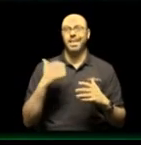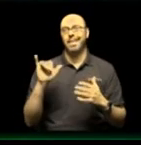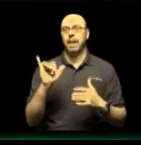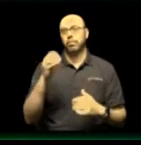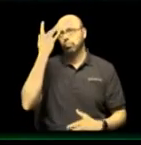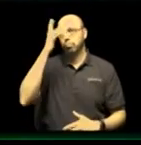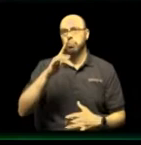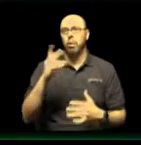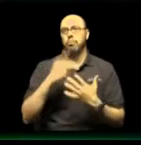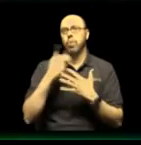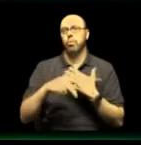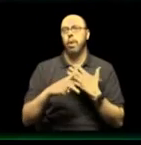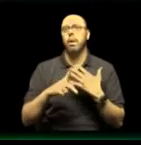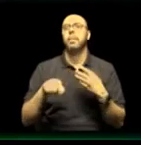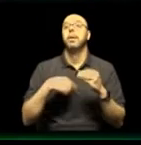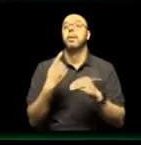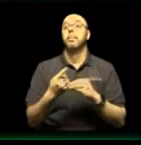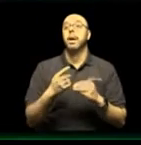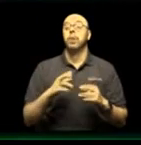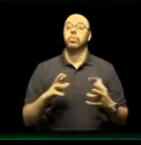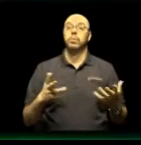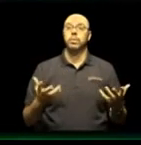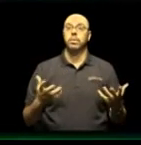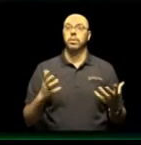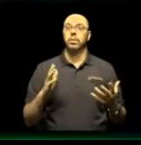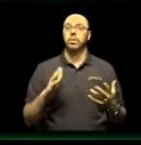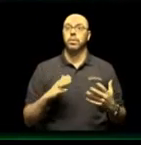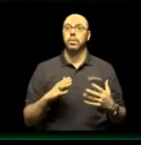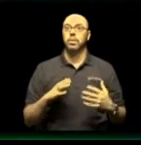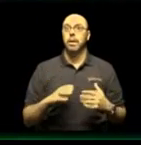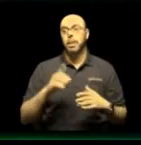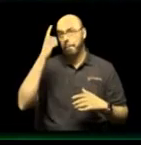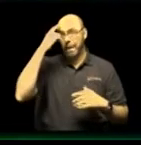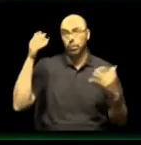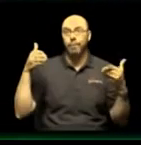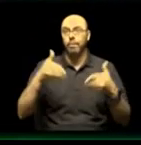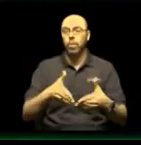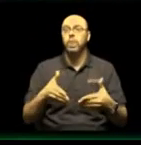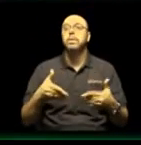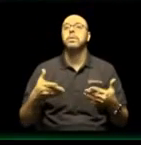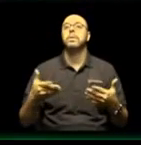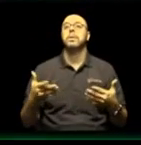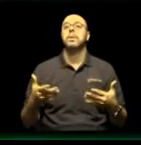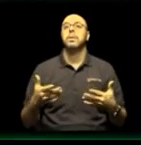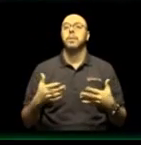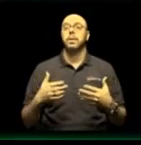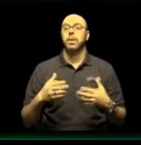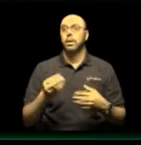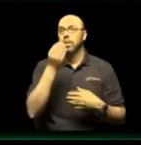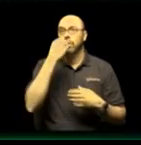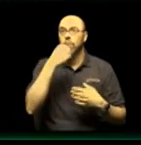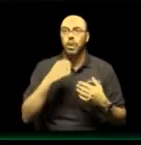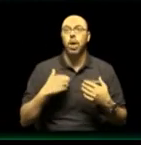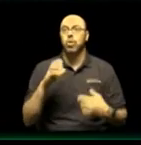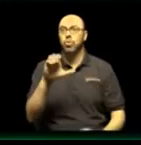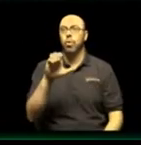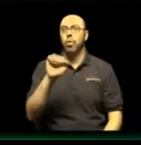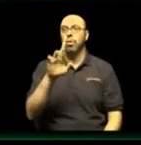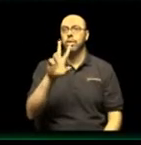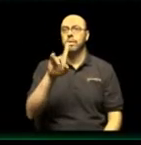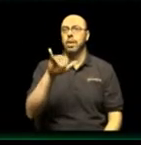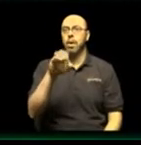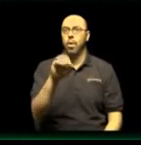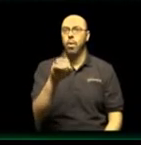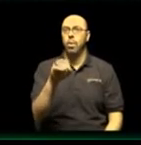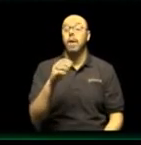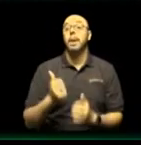program about reaction, mental focus, flexibility, cardio, how, because